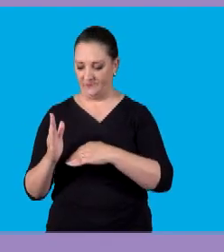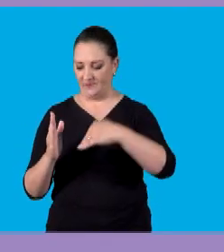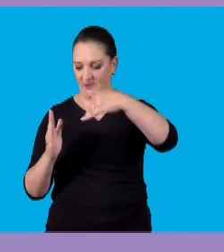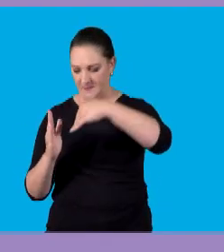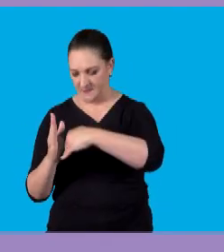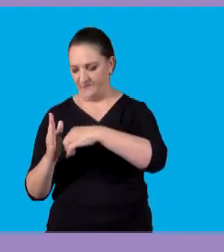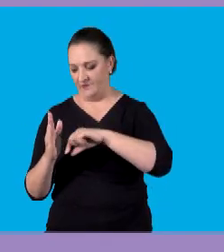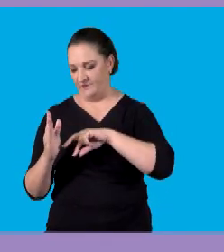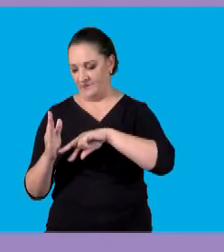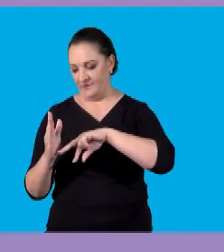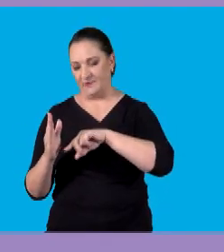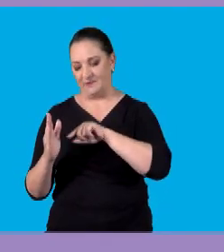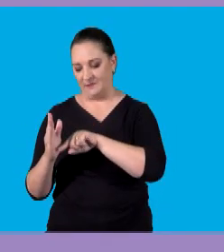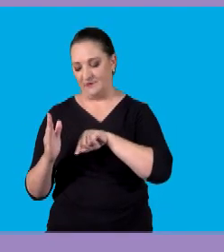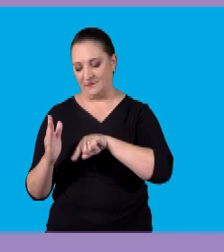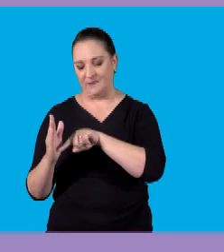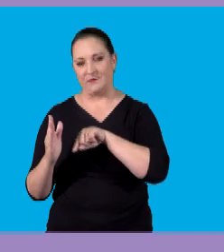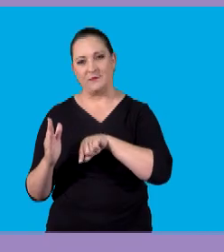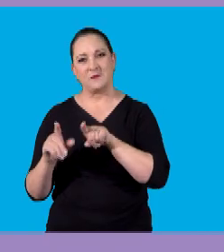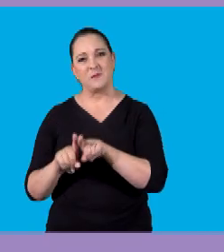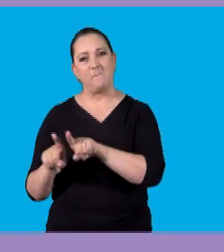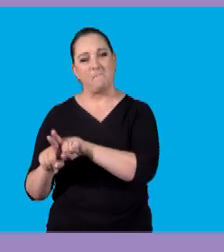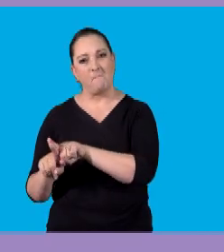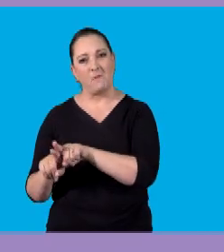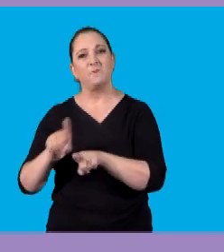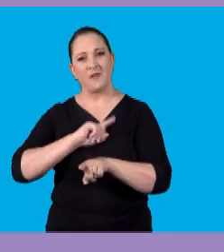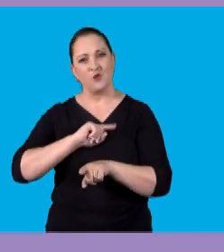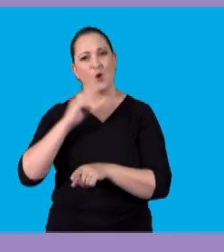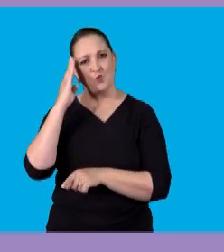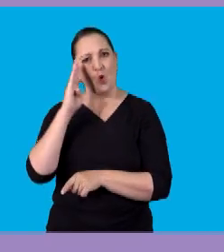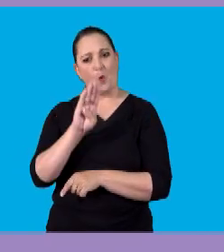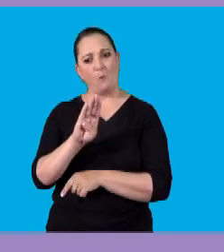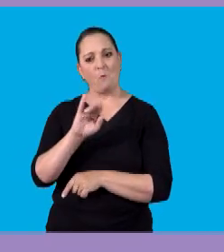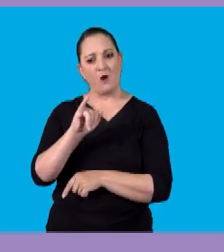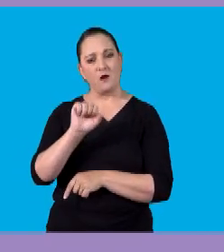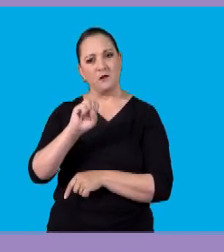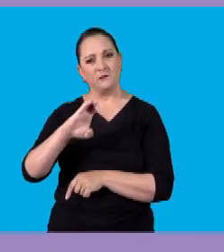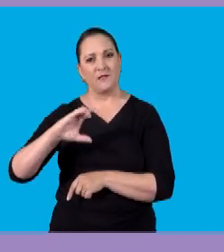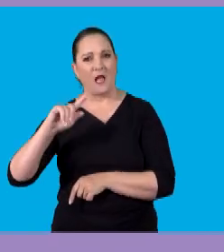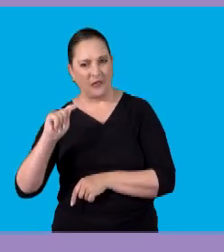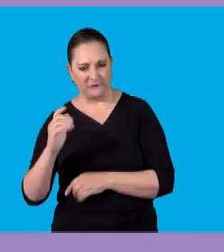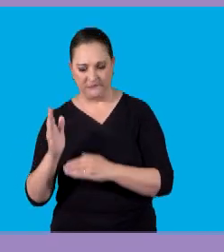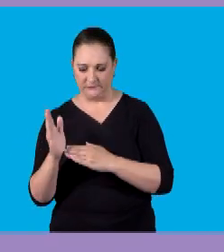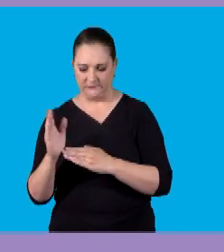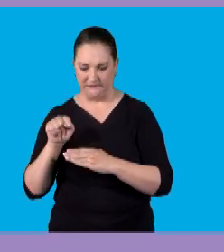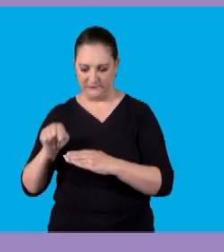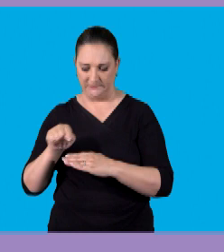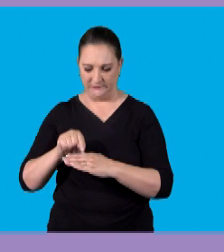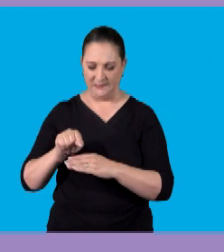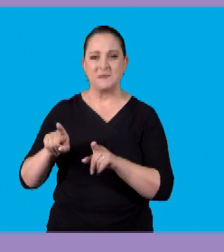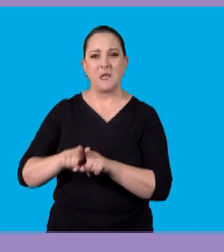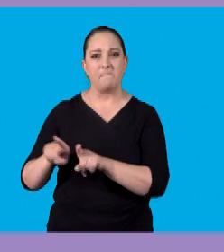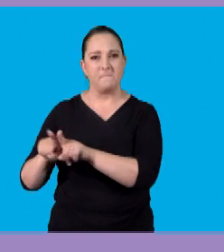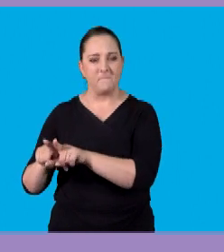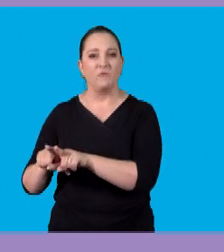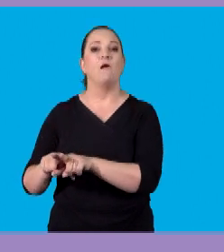that even though the whole angle is 100 degrees, it has been bisected into 2 equal angles, and